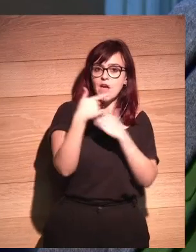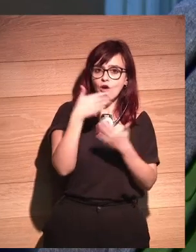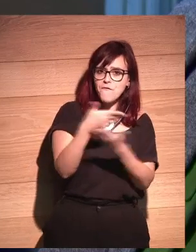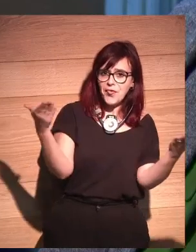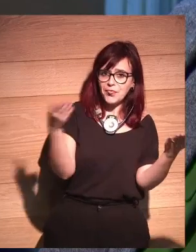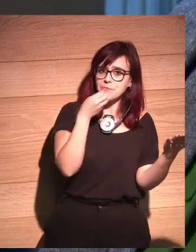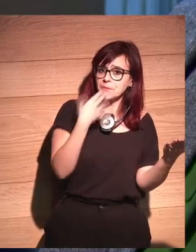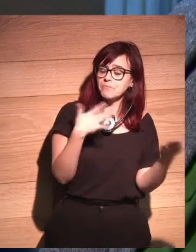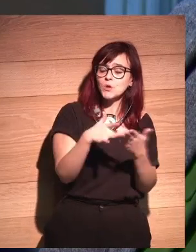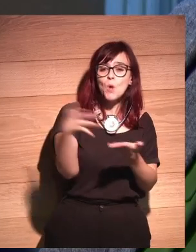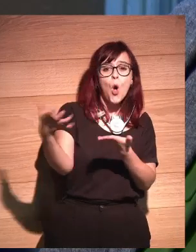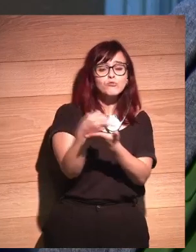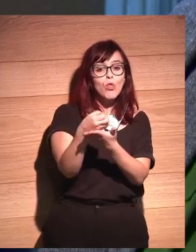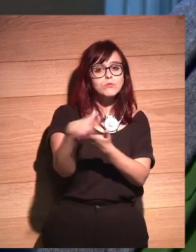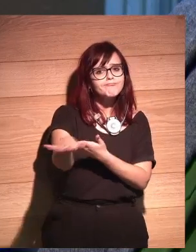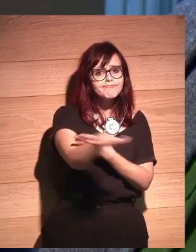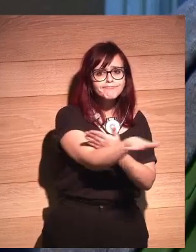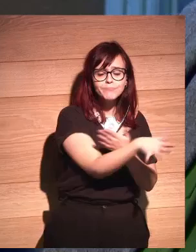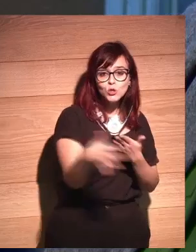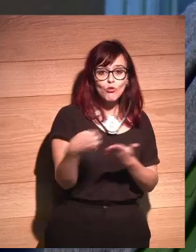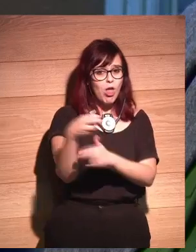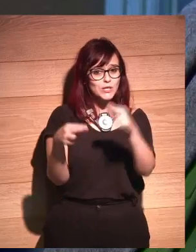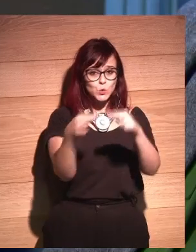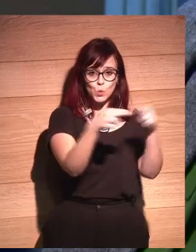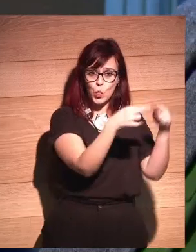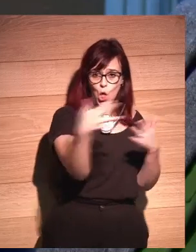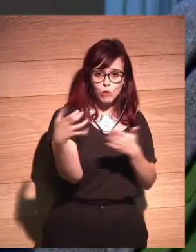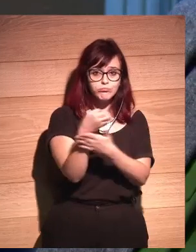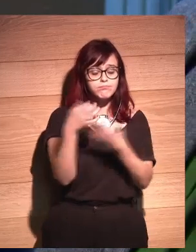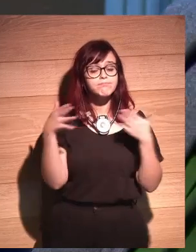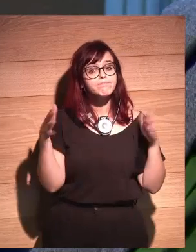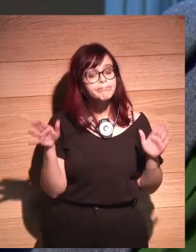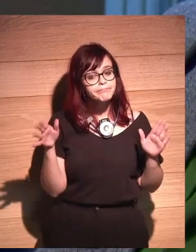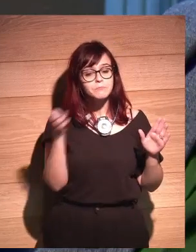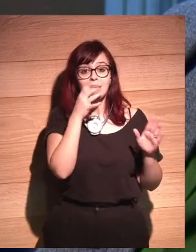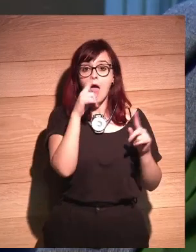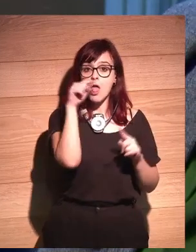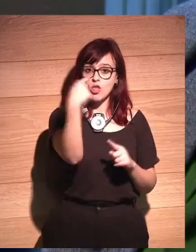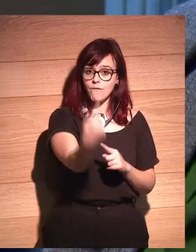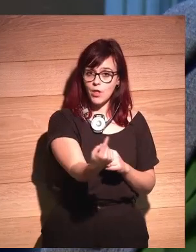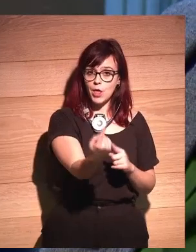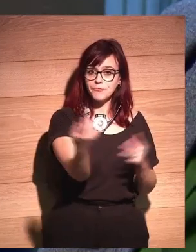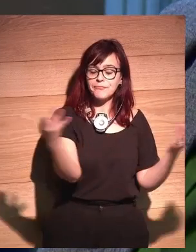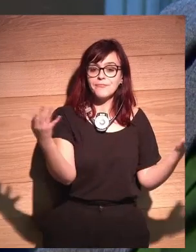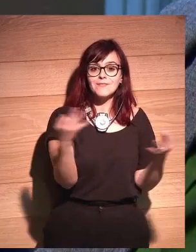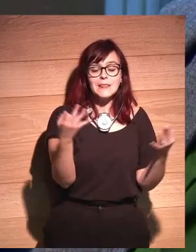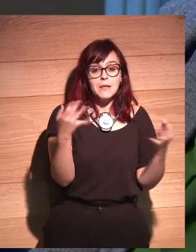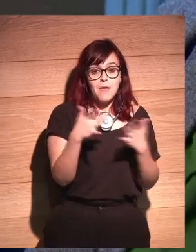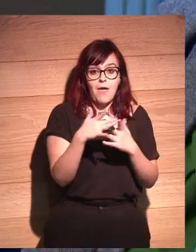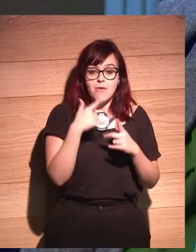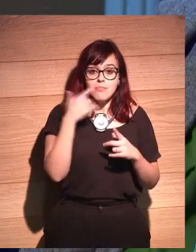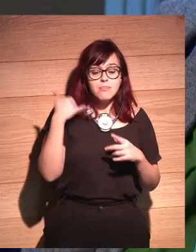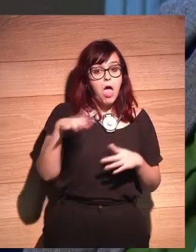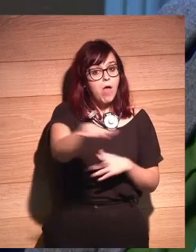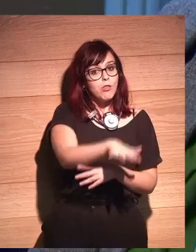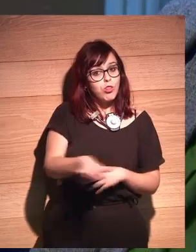This was, I think, 1.5 years ago, and next year you will have the first emission-free construction site. So I think sometimes